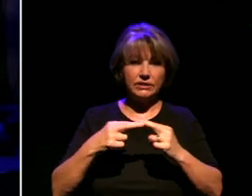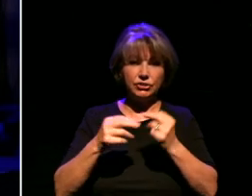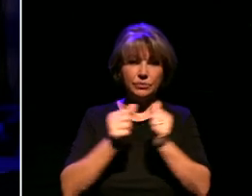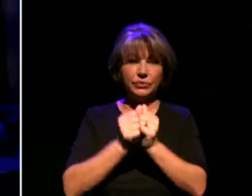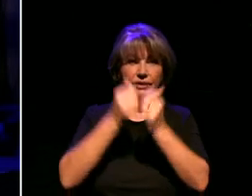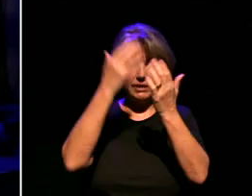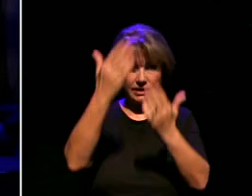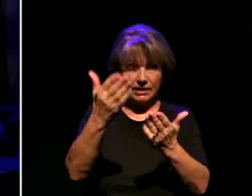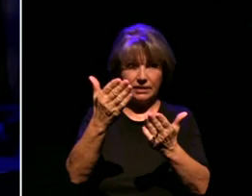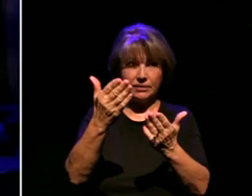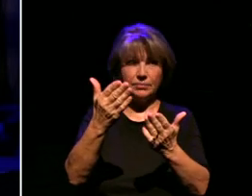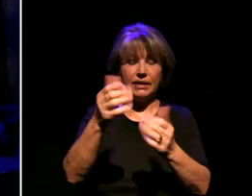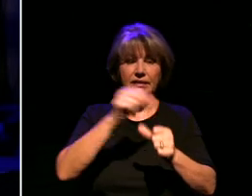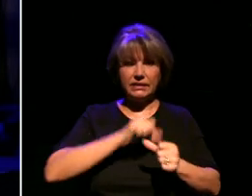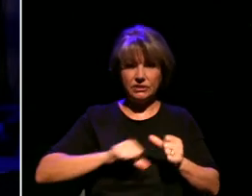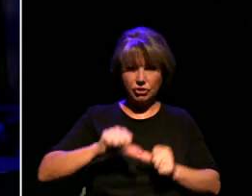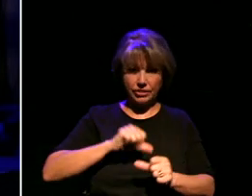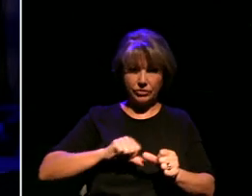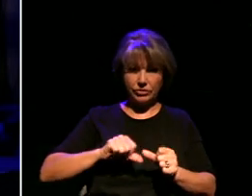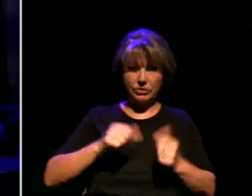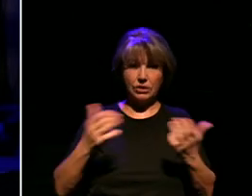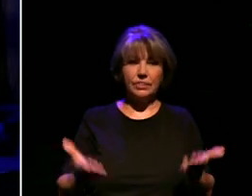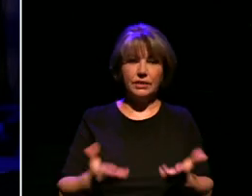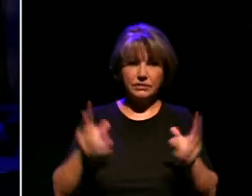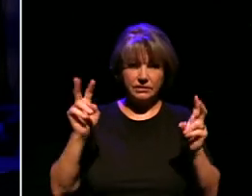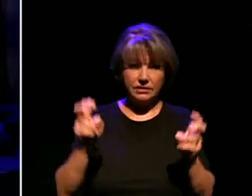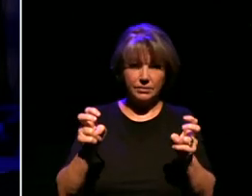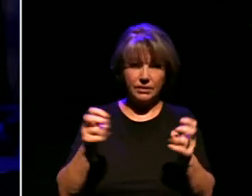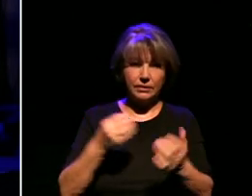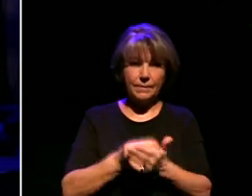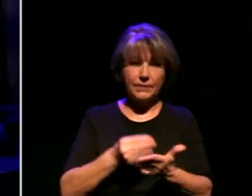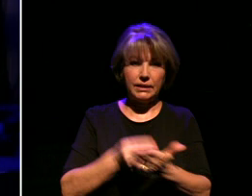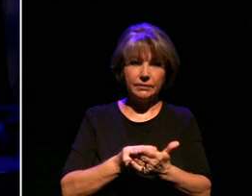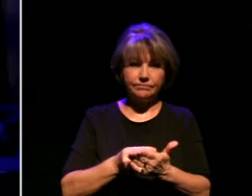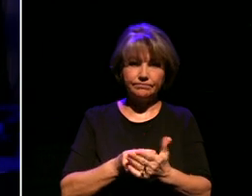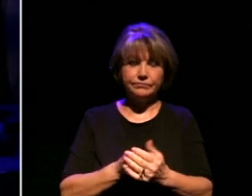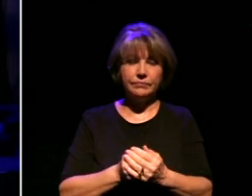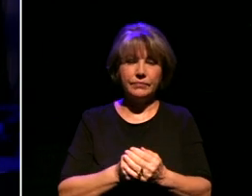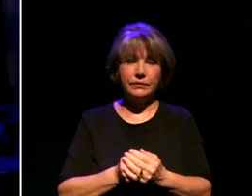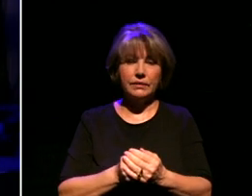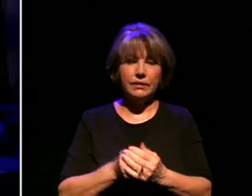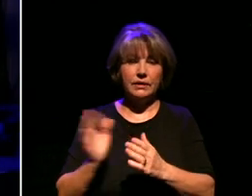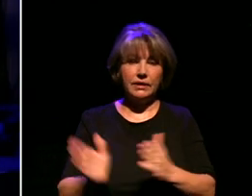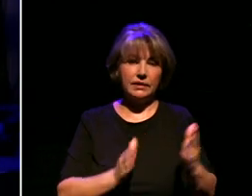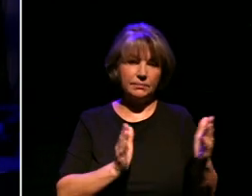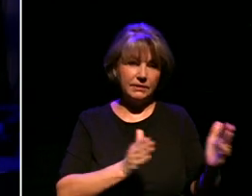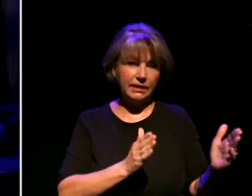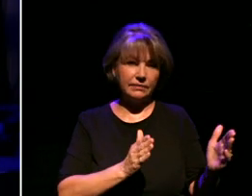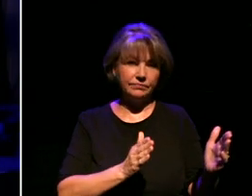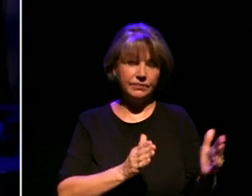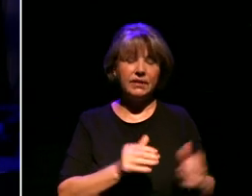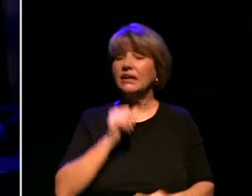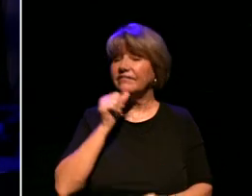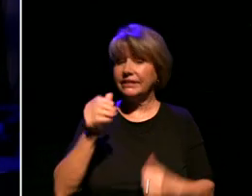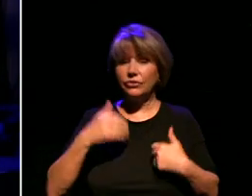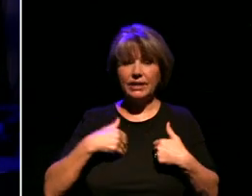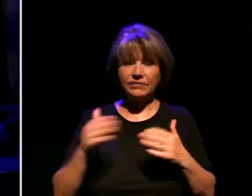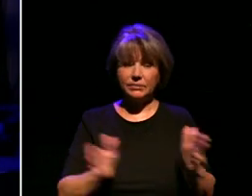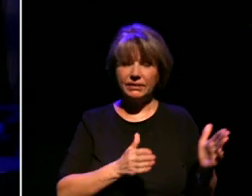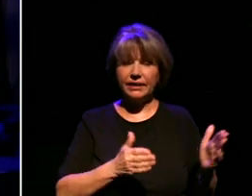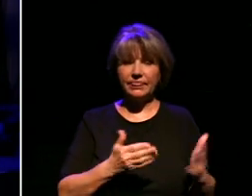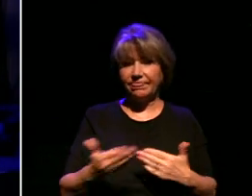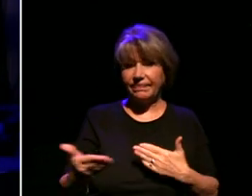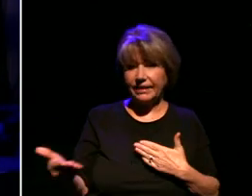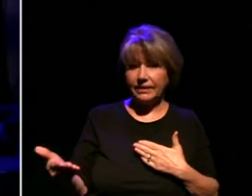in relationship with each other on this. And so I know in my own life, if I don't have a plan,